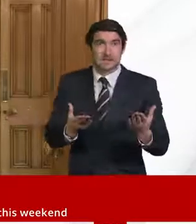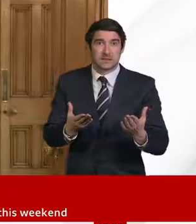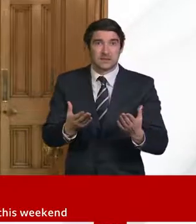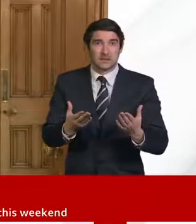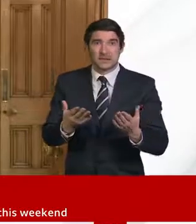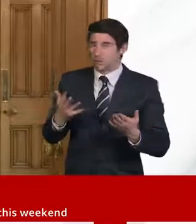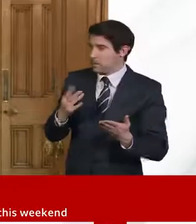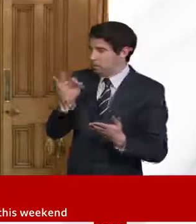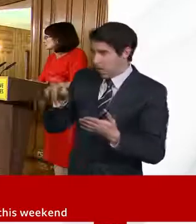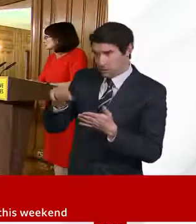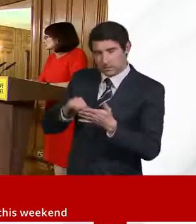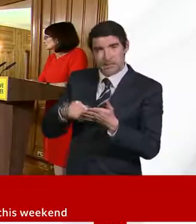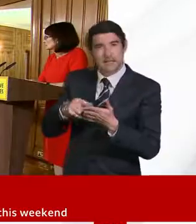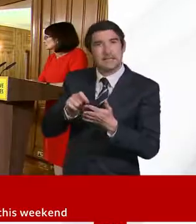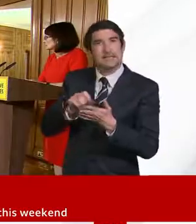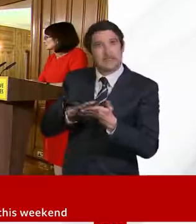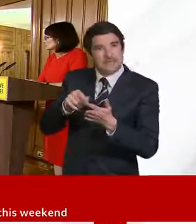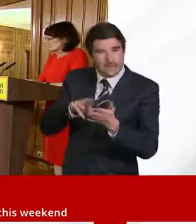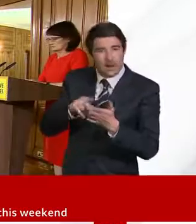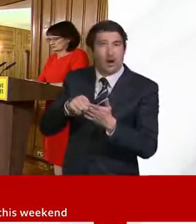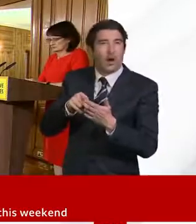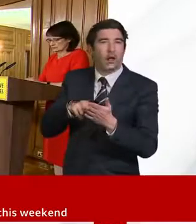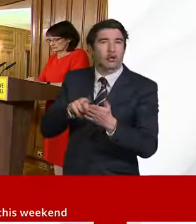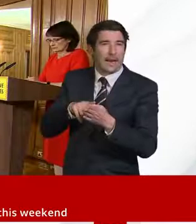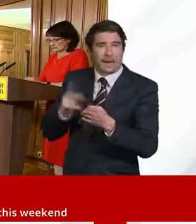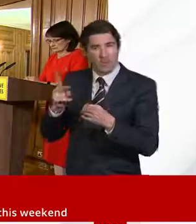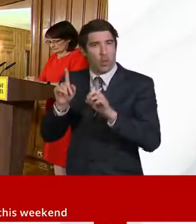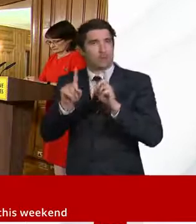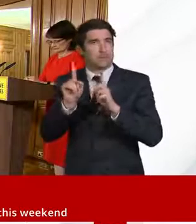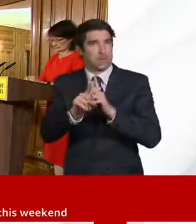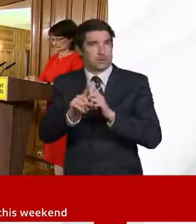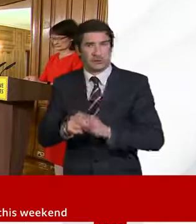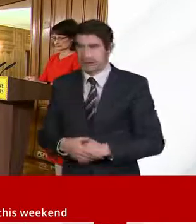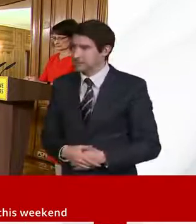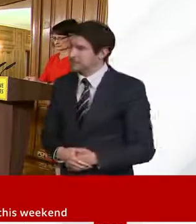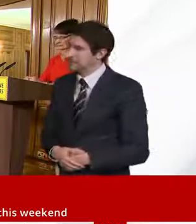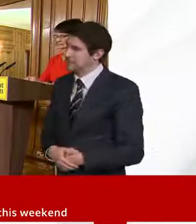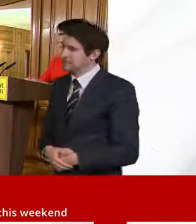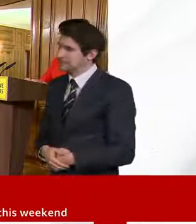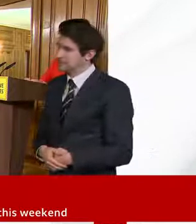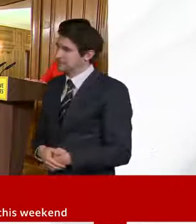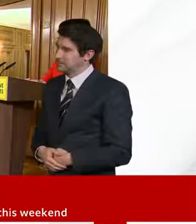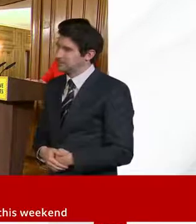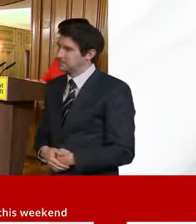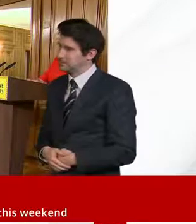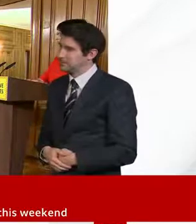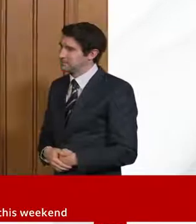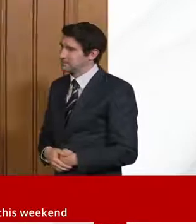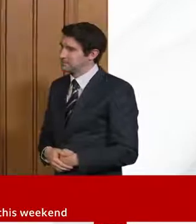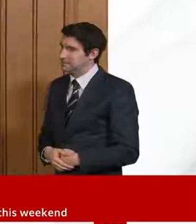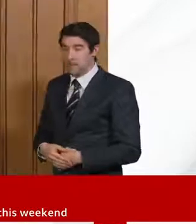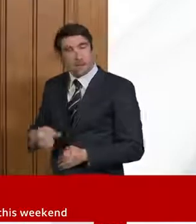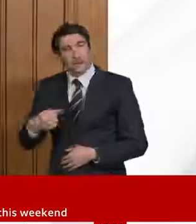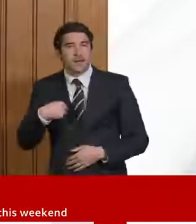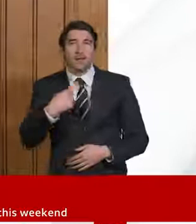more, and then to Jenny. Stephen. So I honestly think it's too early to tell at the moment, and I very specifically use the term green shoots because they are just